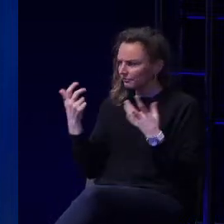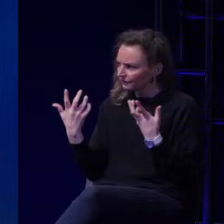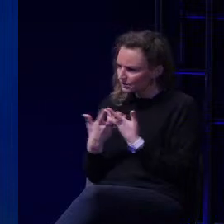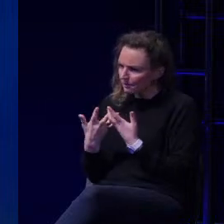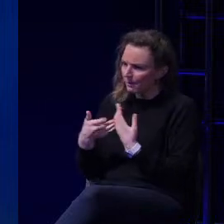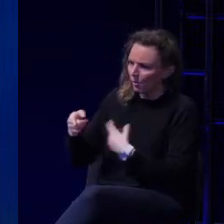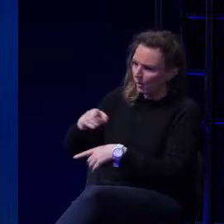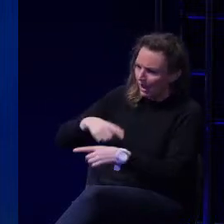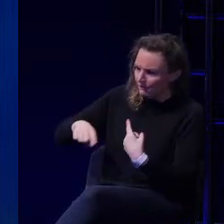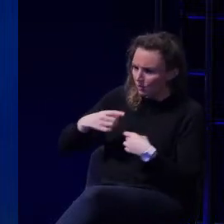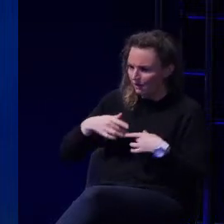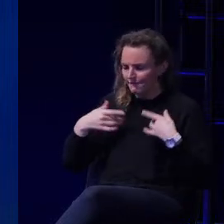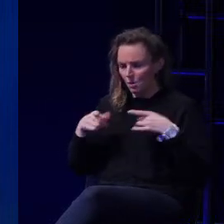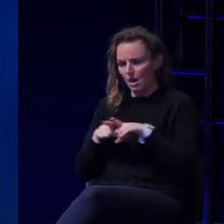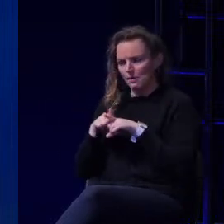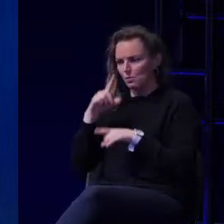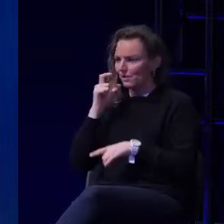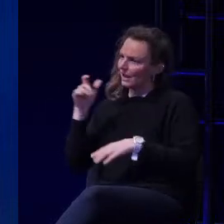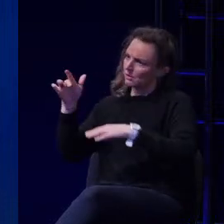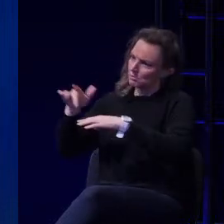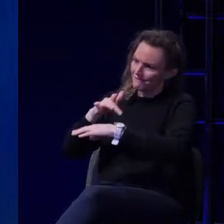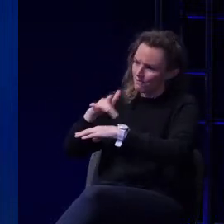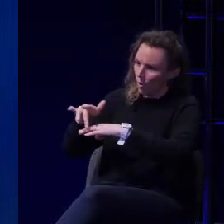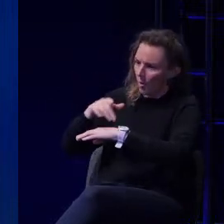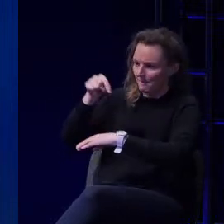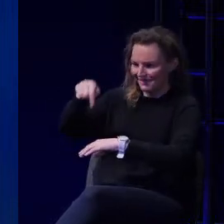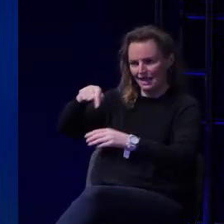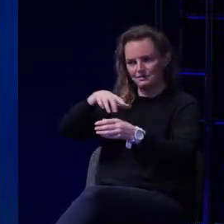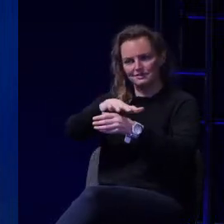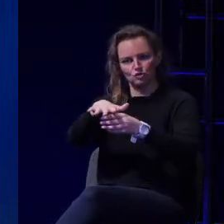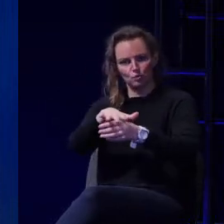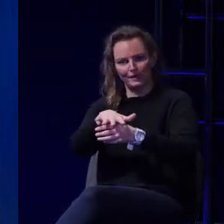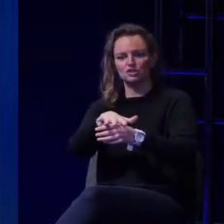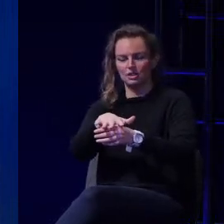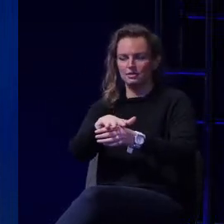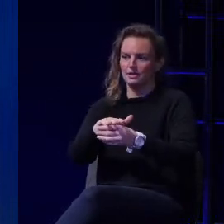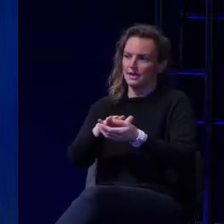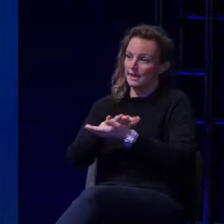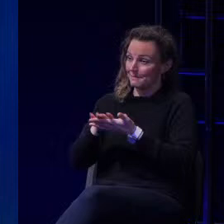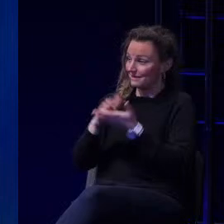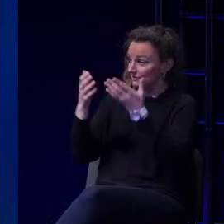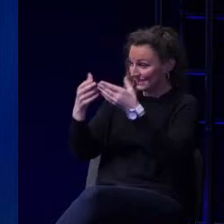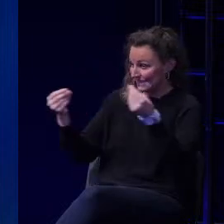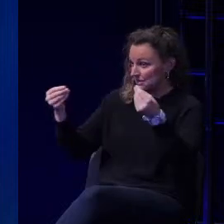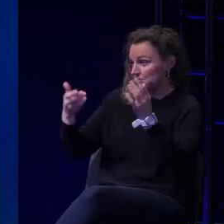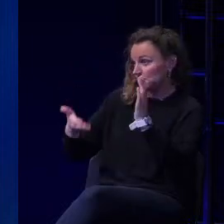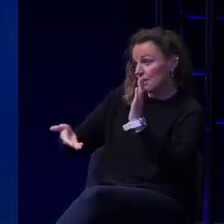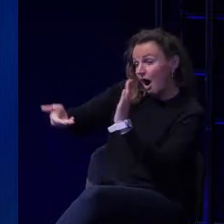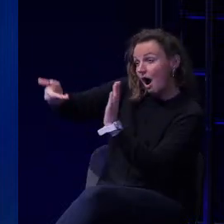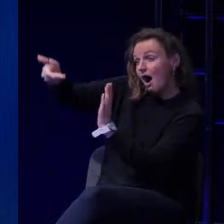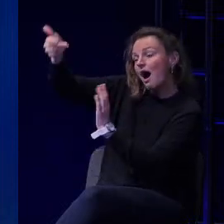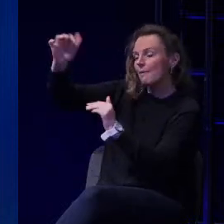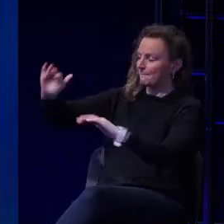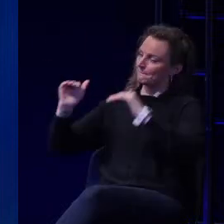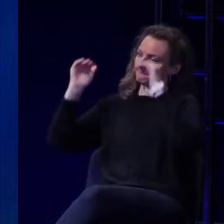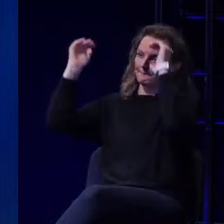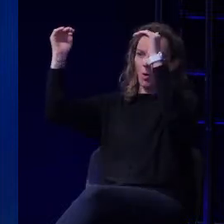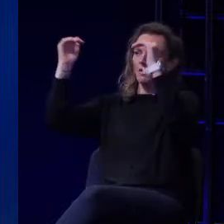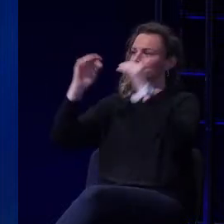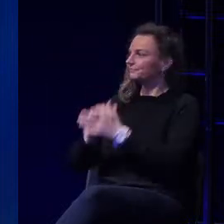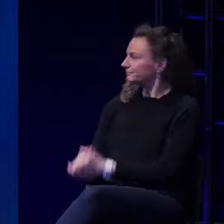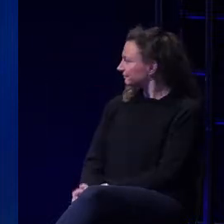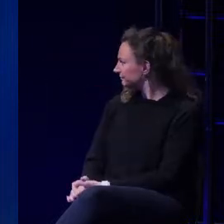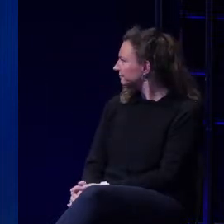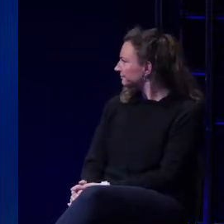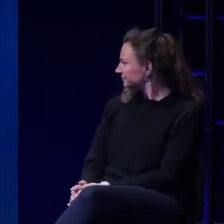could perform in that circumstance, then it would actually give the scene, so much more. Yeah,